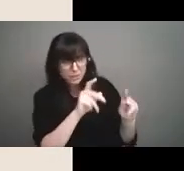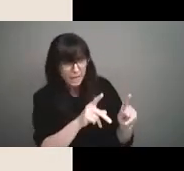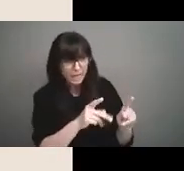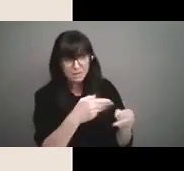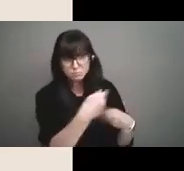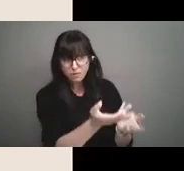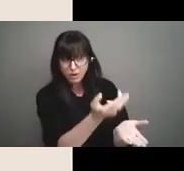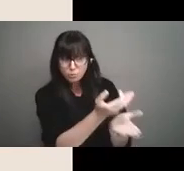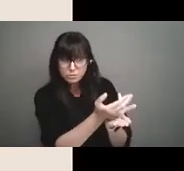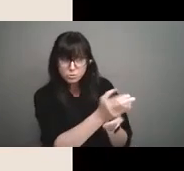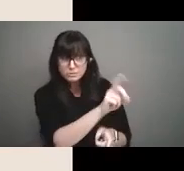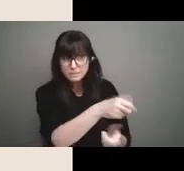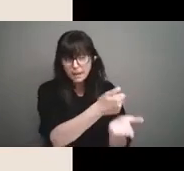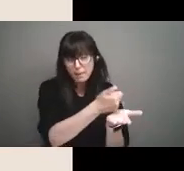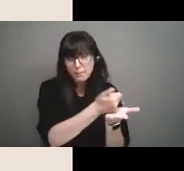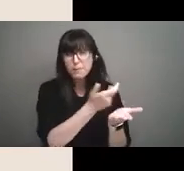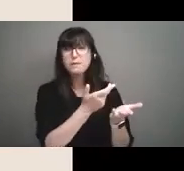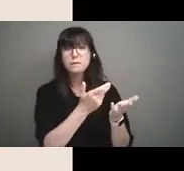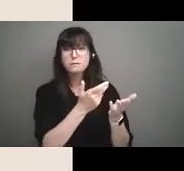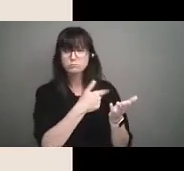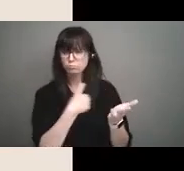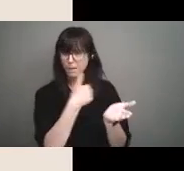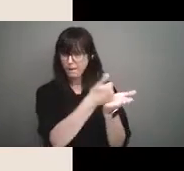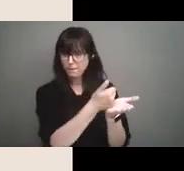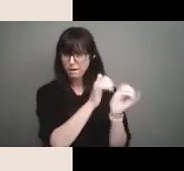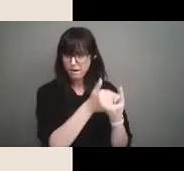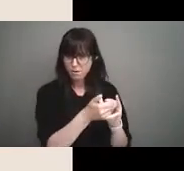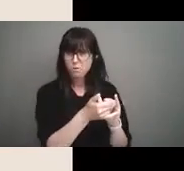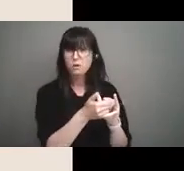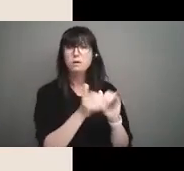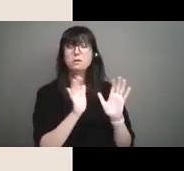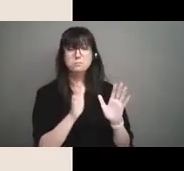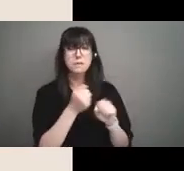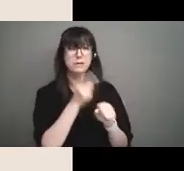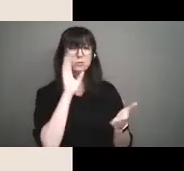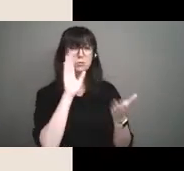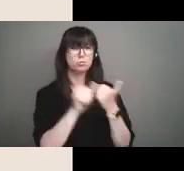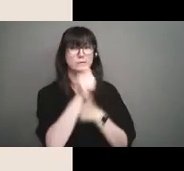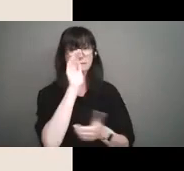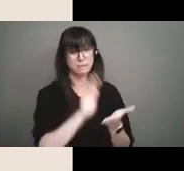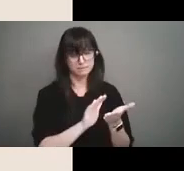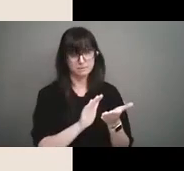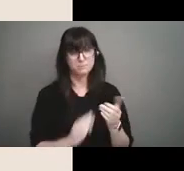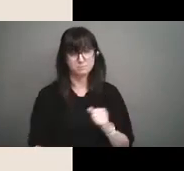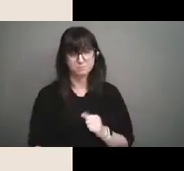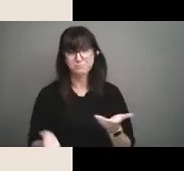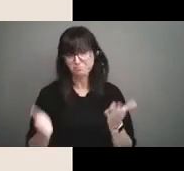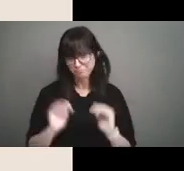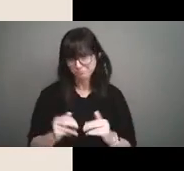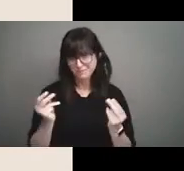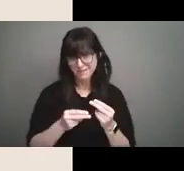that person's looking for, how can we help and make sure that we reduce risk if we can. Next slide,